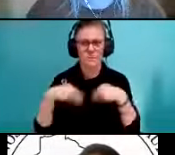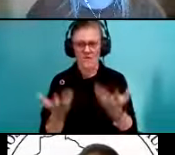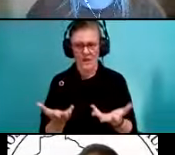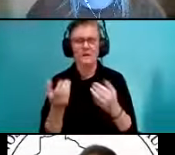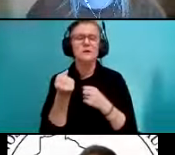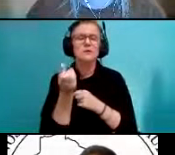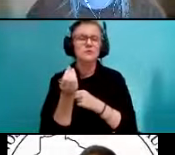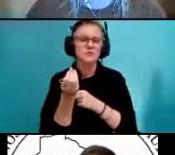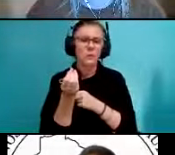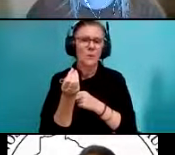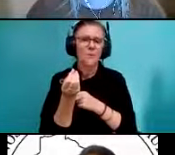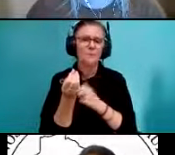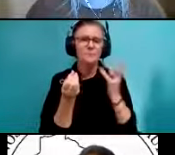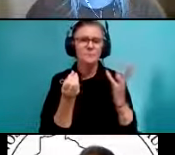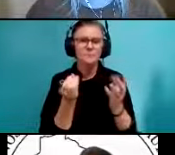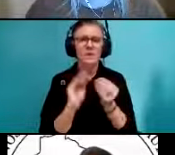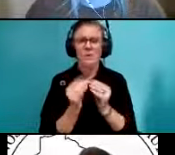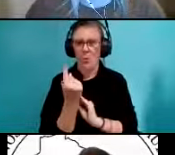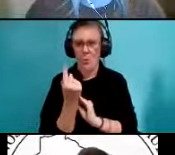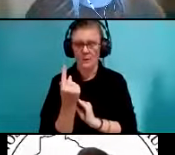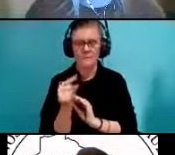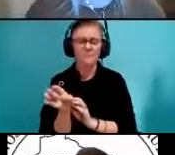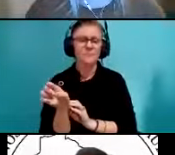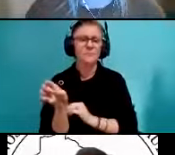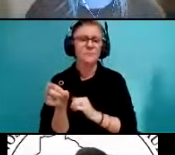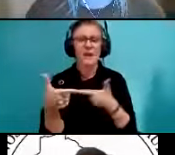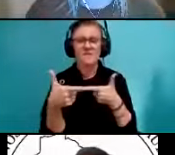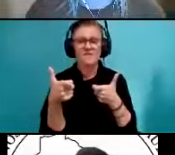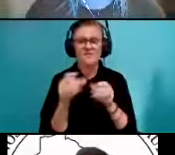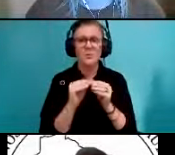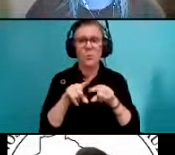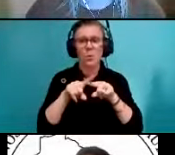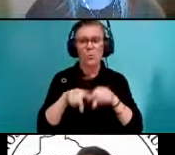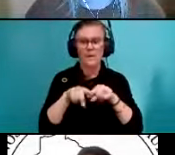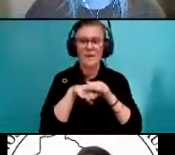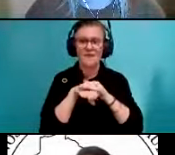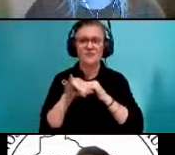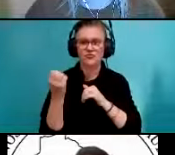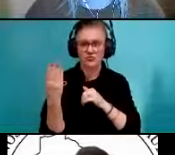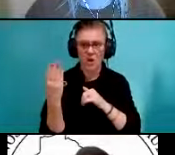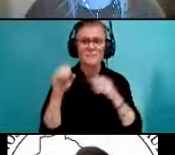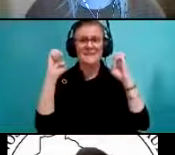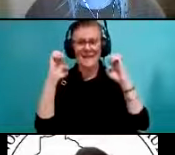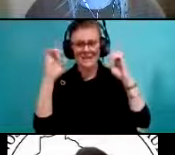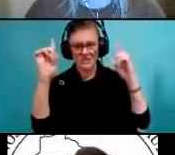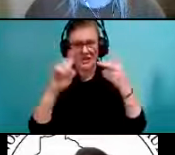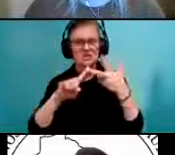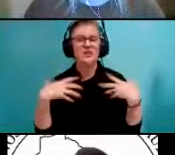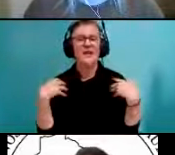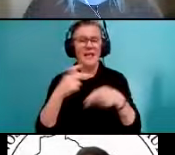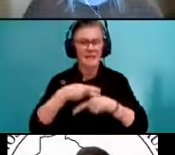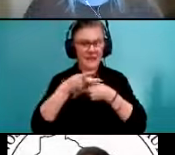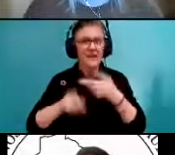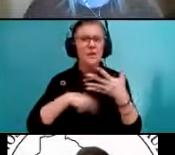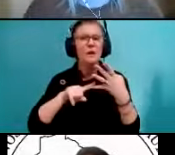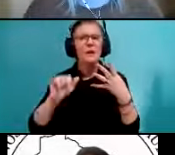So. First thing would be faster, more reliable access to jobs, education, healthcare, and